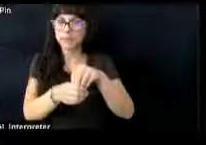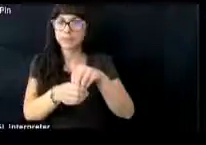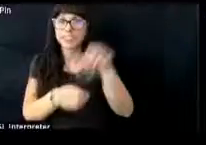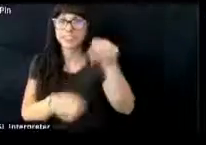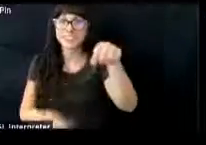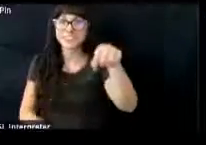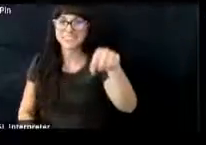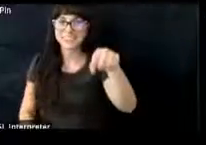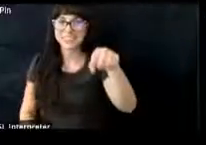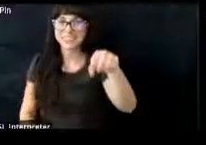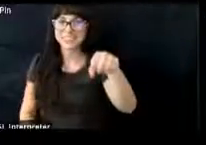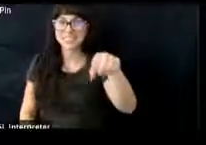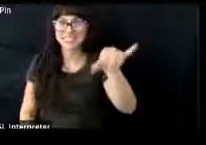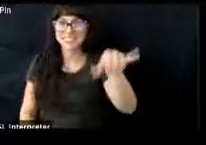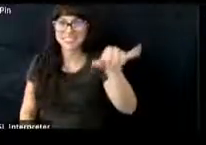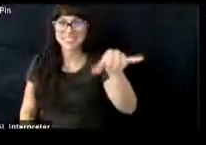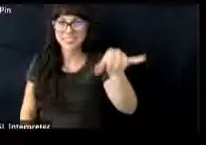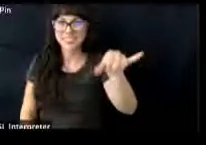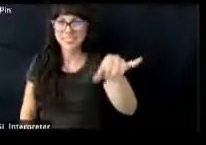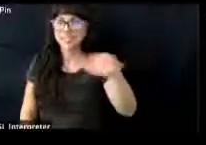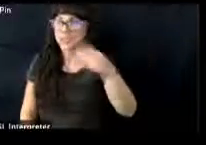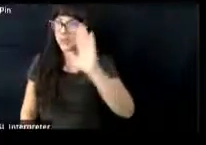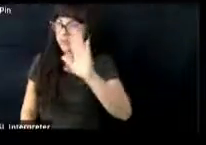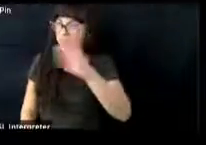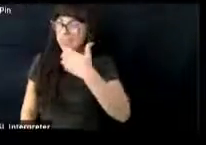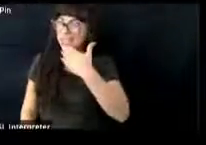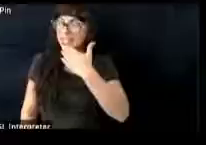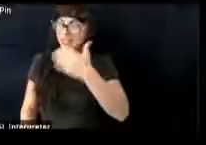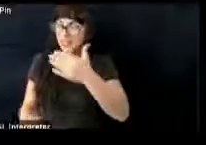Yes. Great, thank you. You may begin.